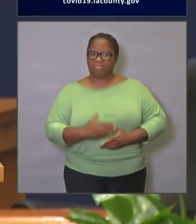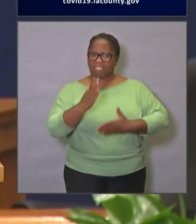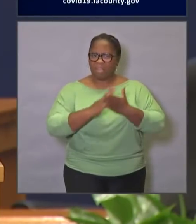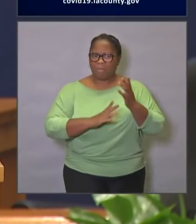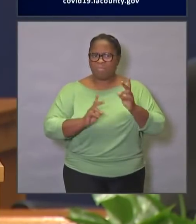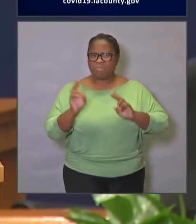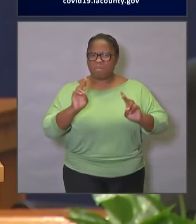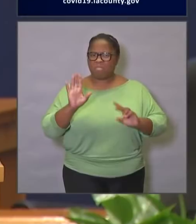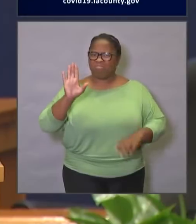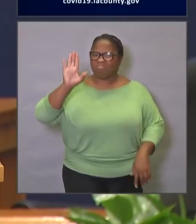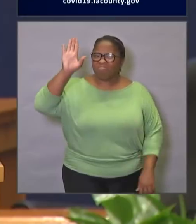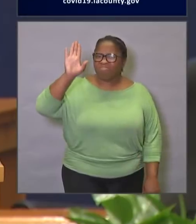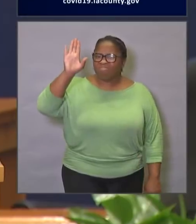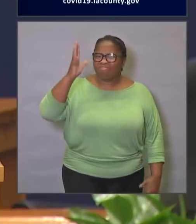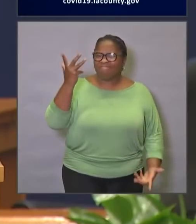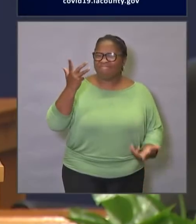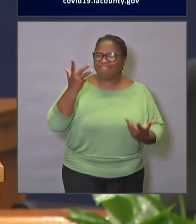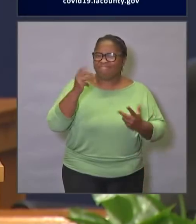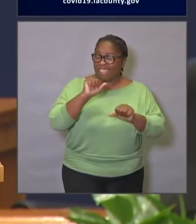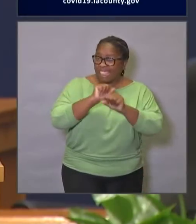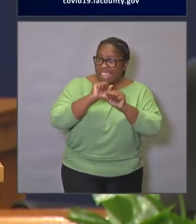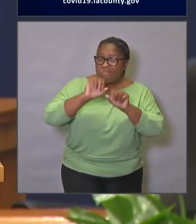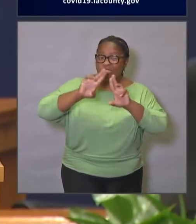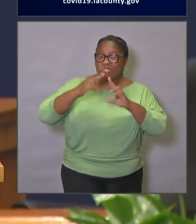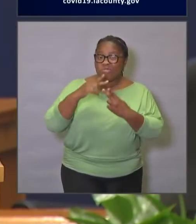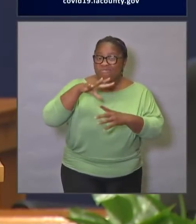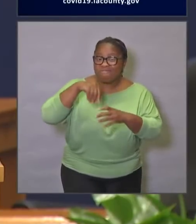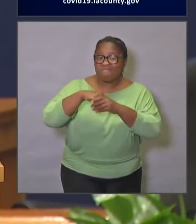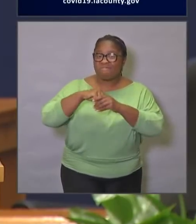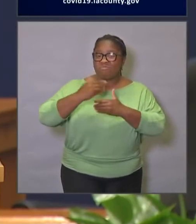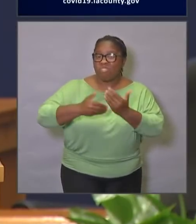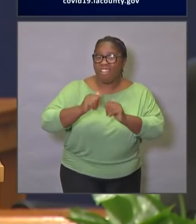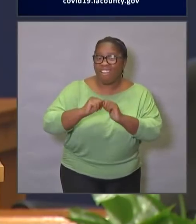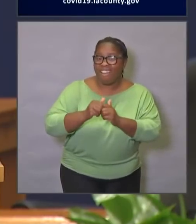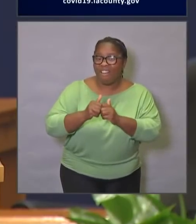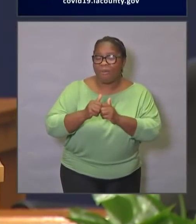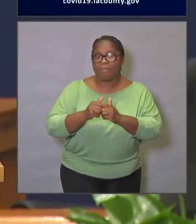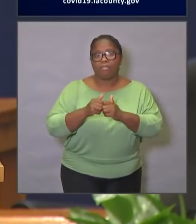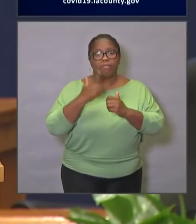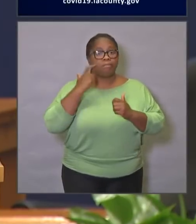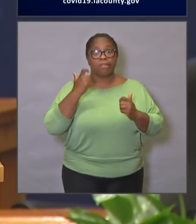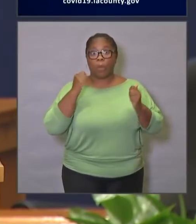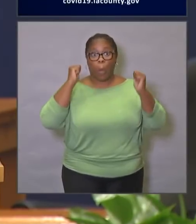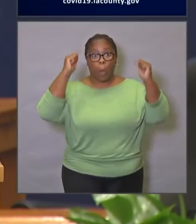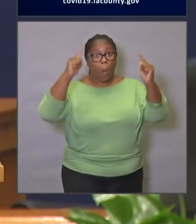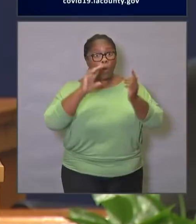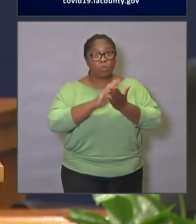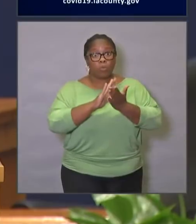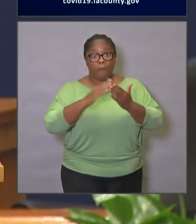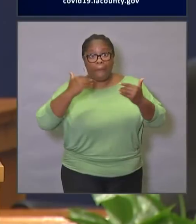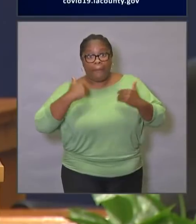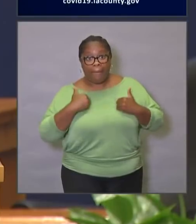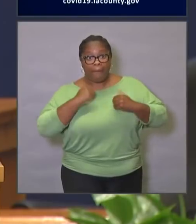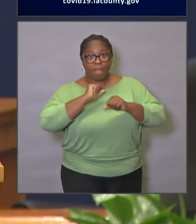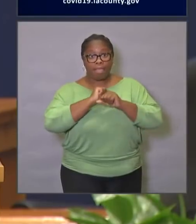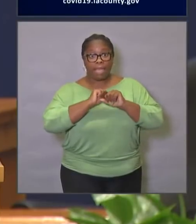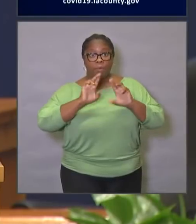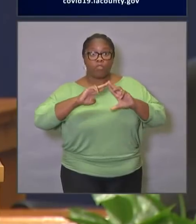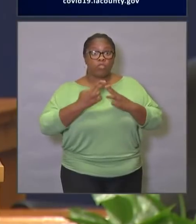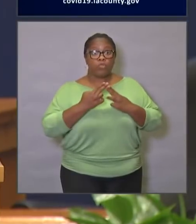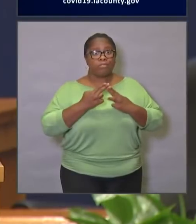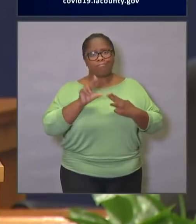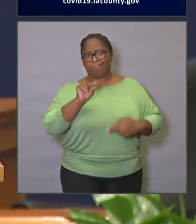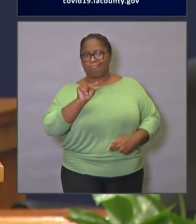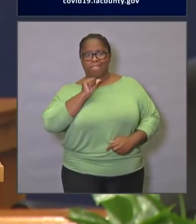questions about having labor unions be part of this process. Mostly because all schools don't have labor unions representing their